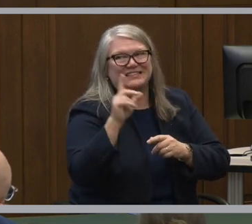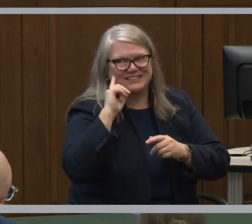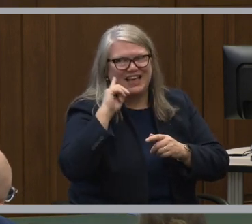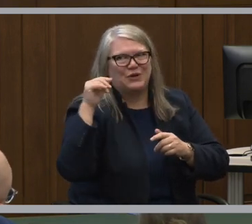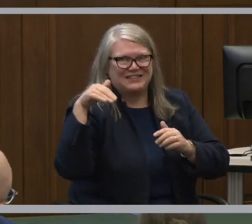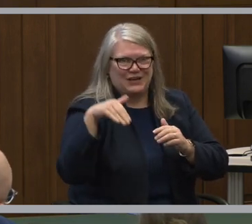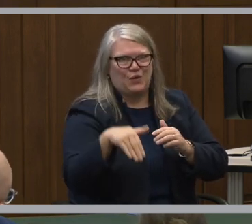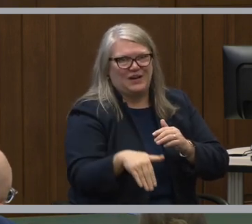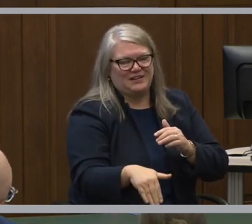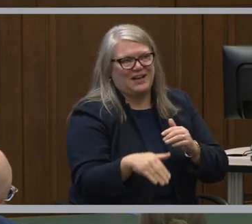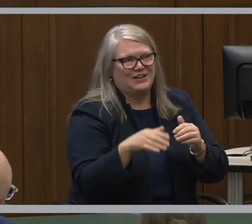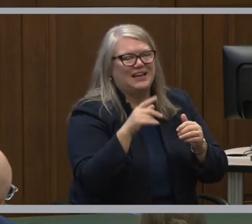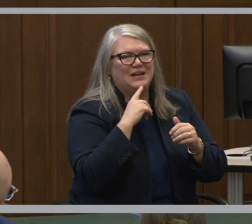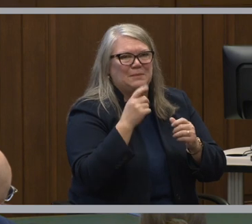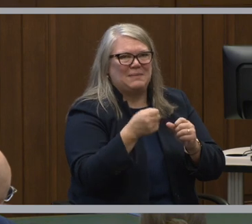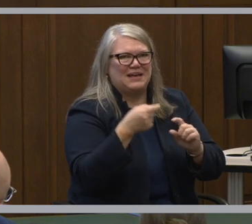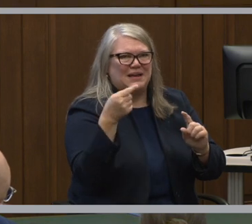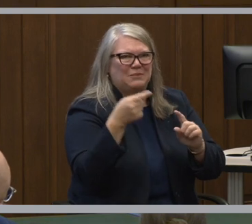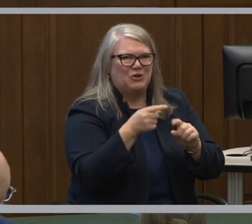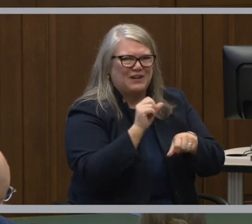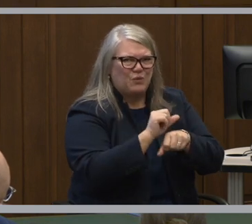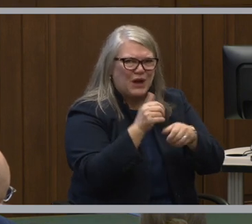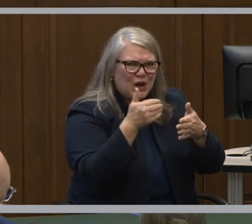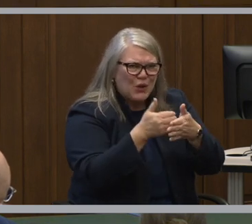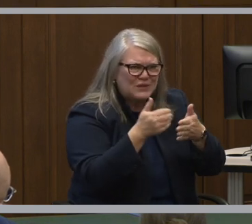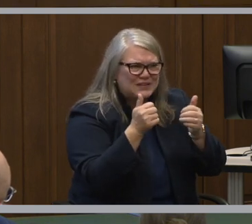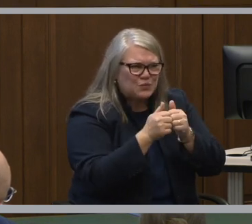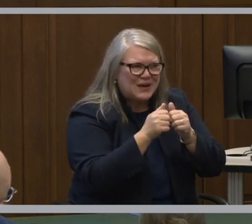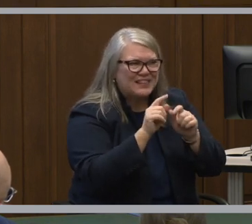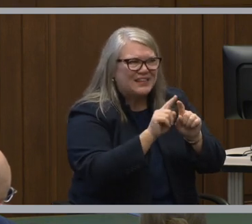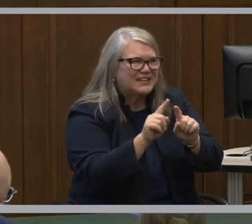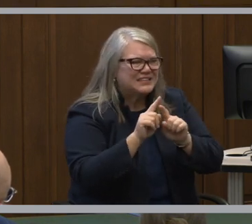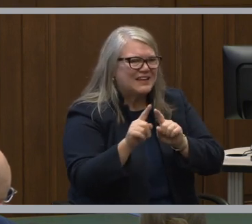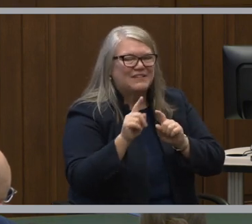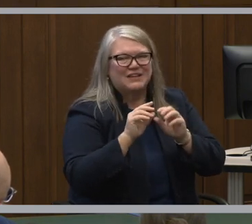make it a point to work closely with the people right now.